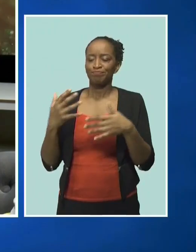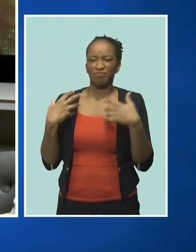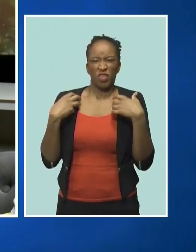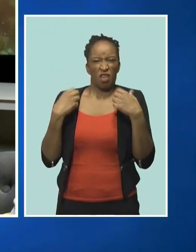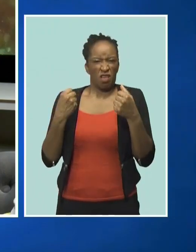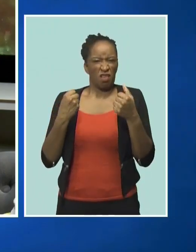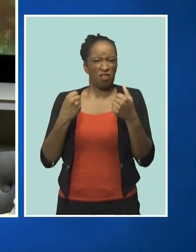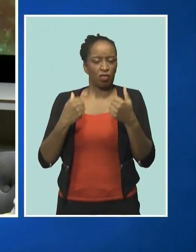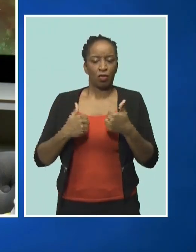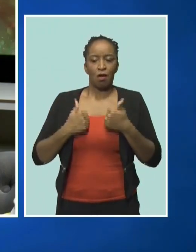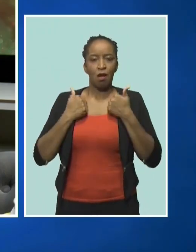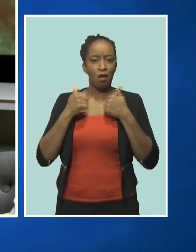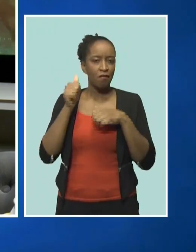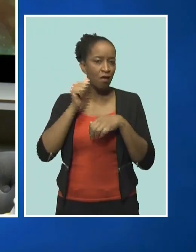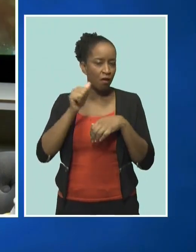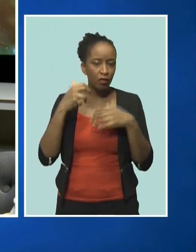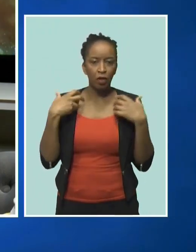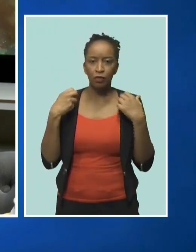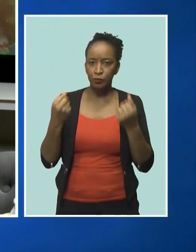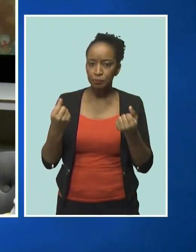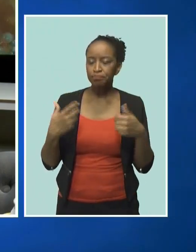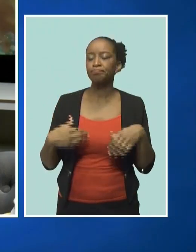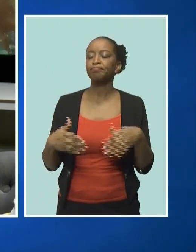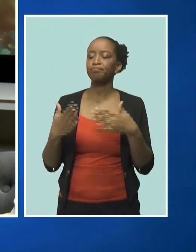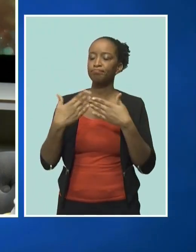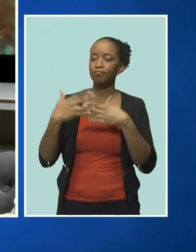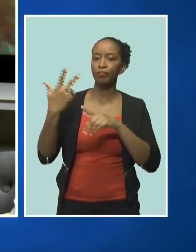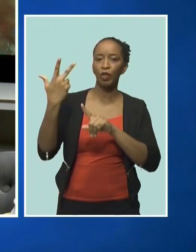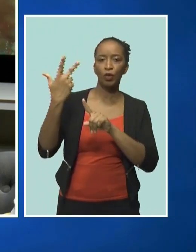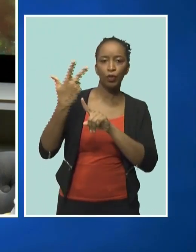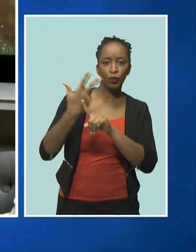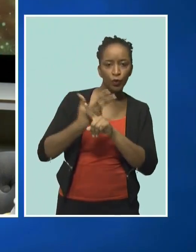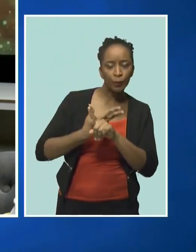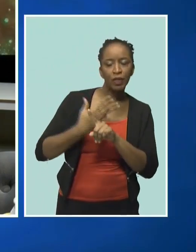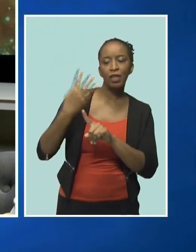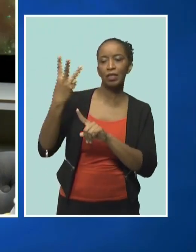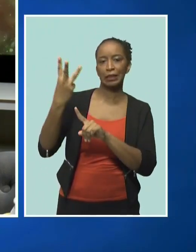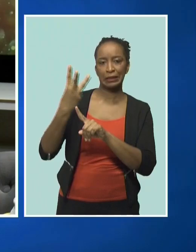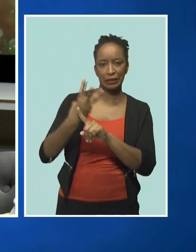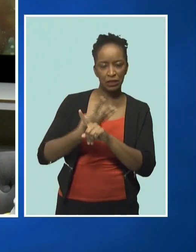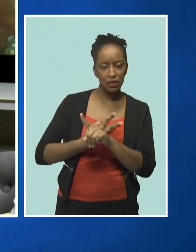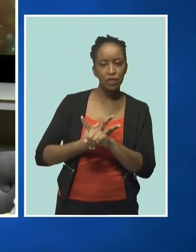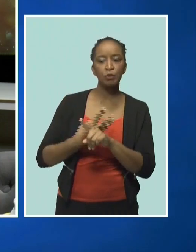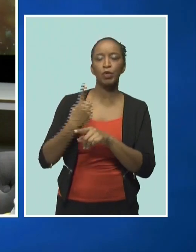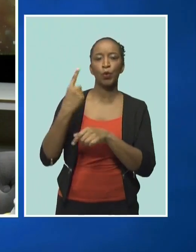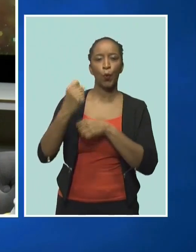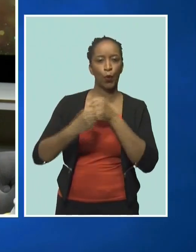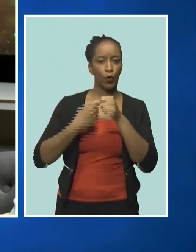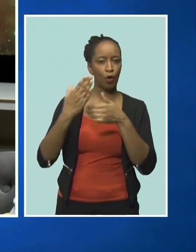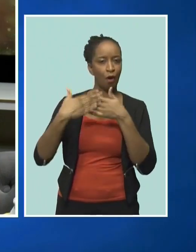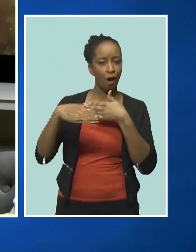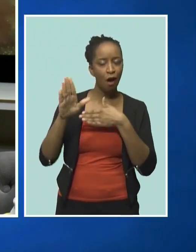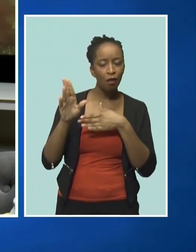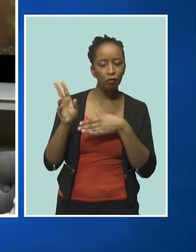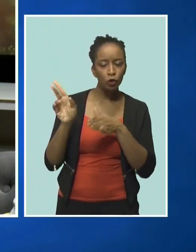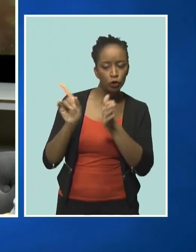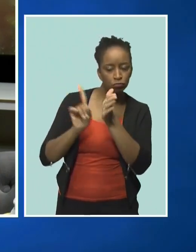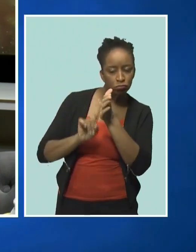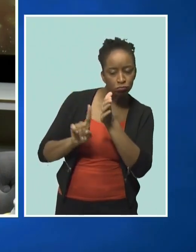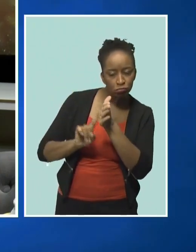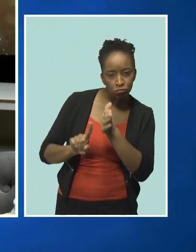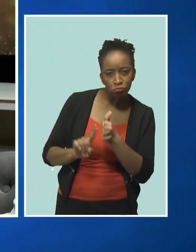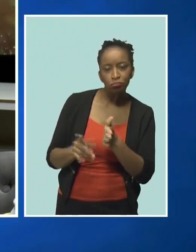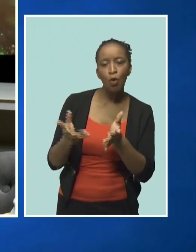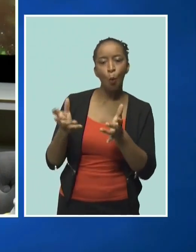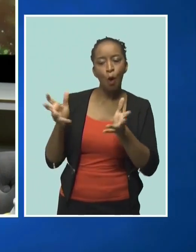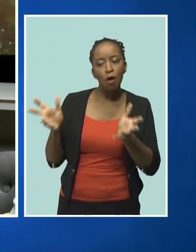a 1-month follow-up, a 3-month follow-up, a 6-month follow-up, and a 1-year follow-up, just to make sure that we can encourage